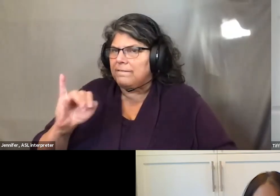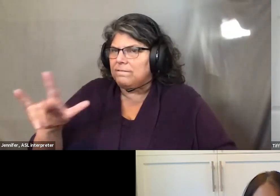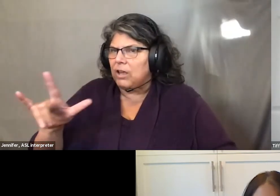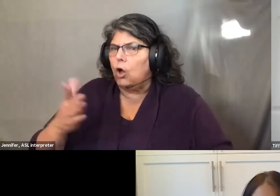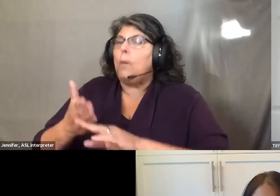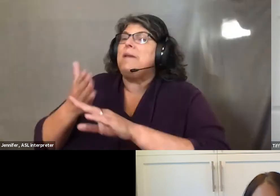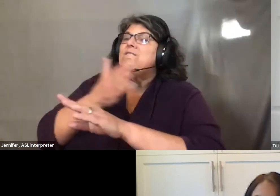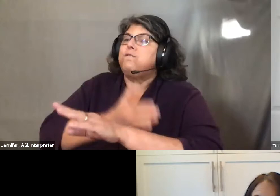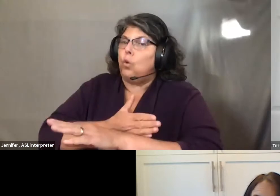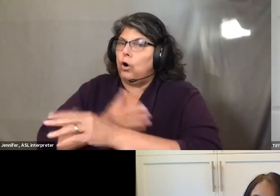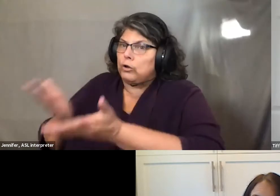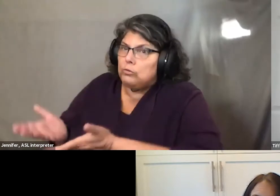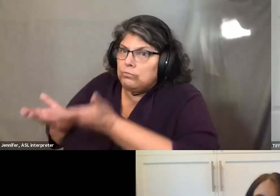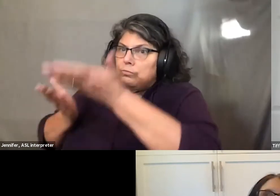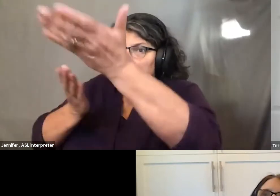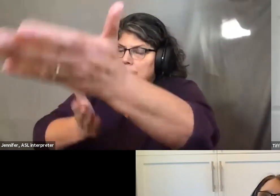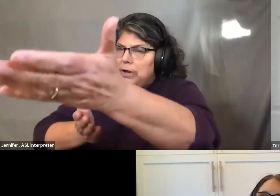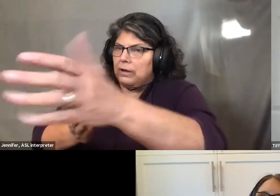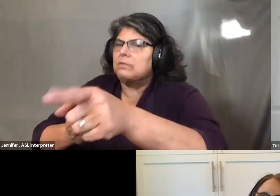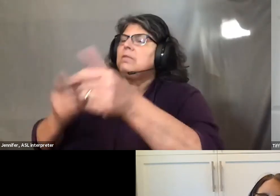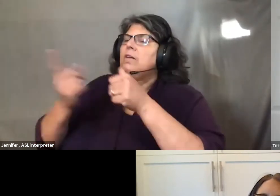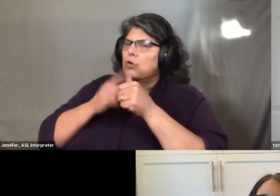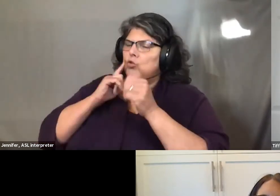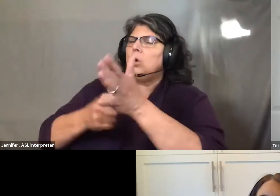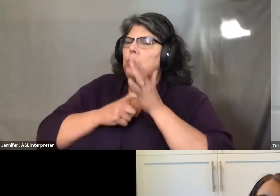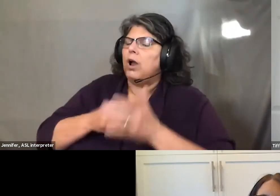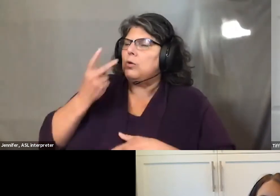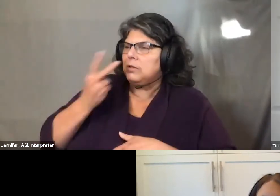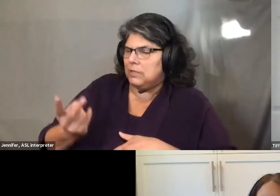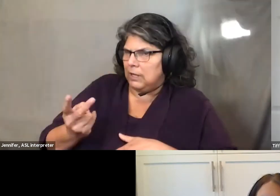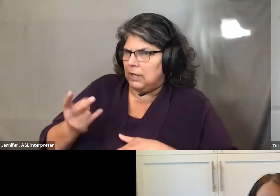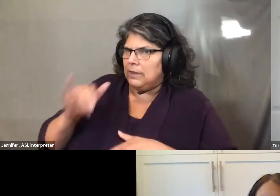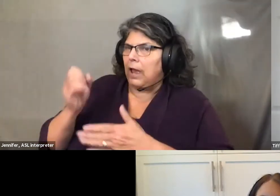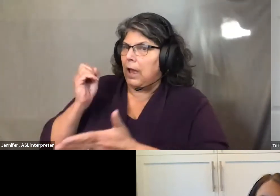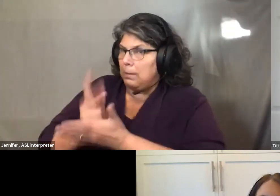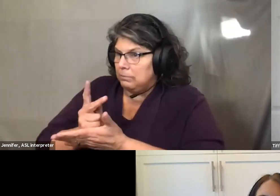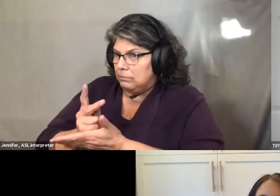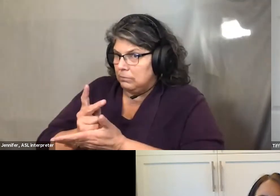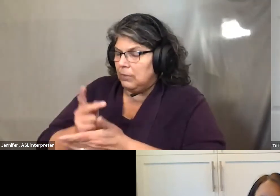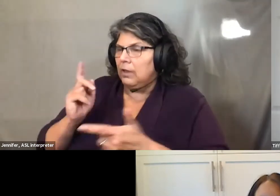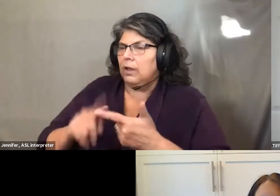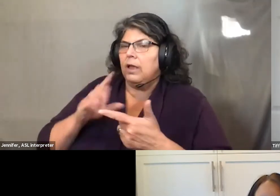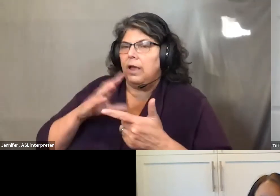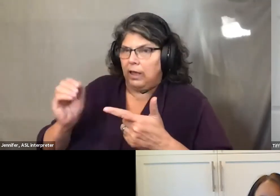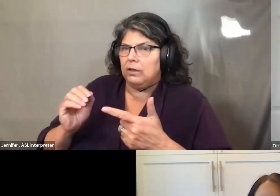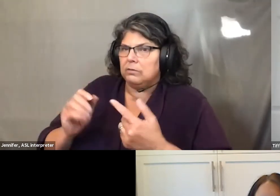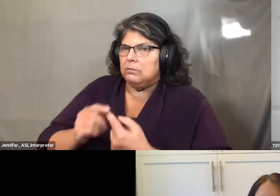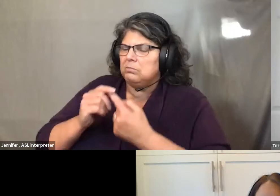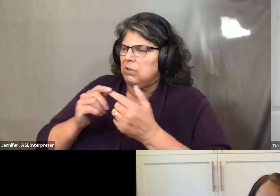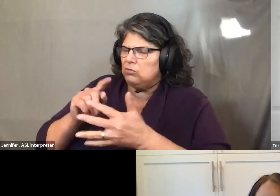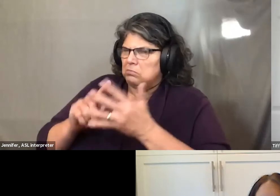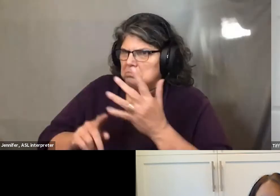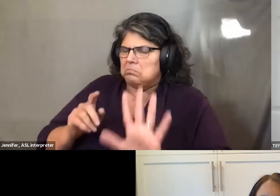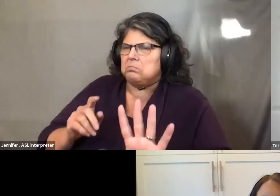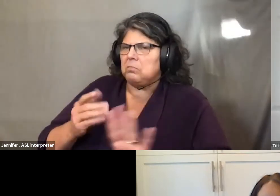that application and a copy of the asbestos sampling results. And you're going to need to set up an account with them